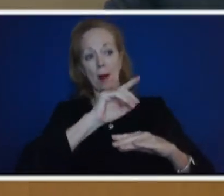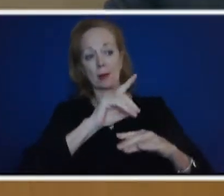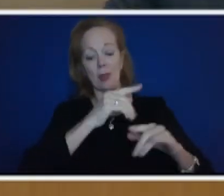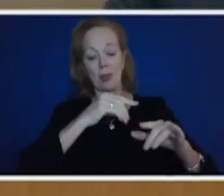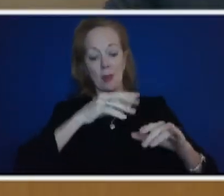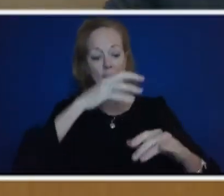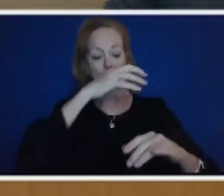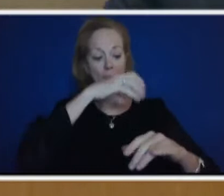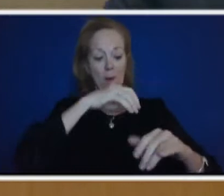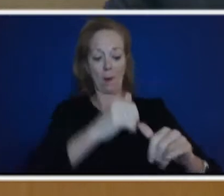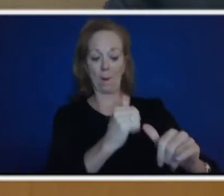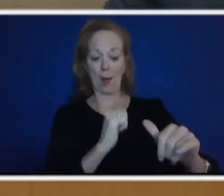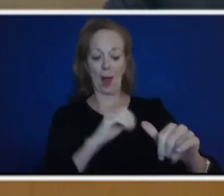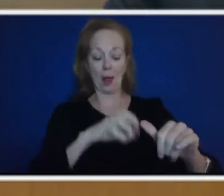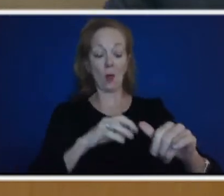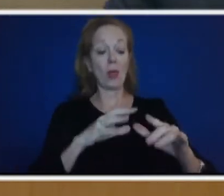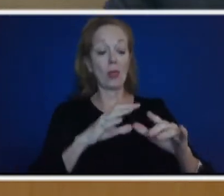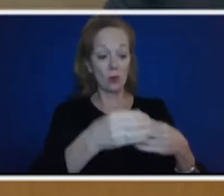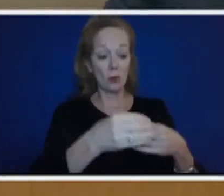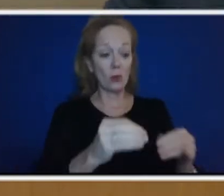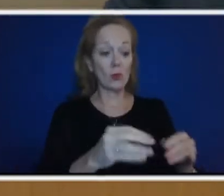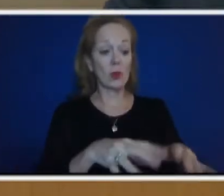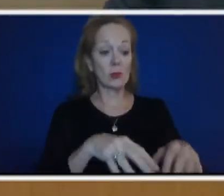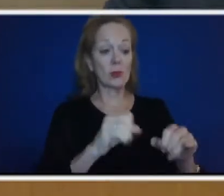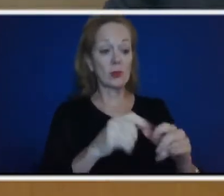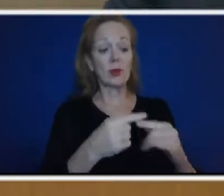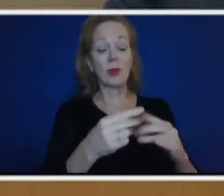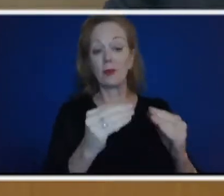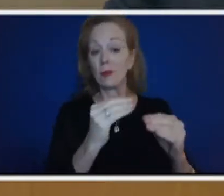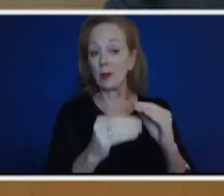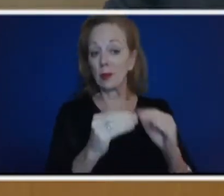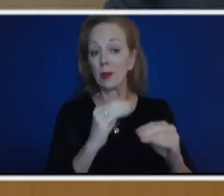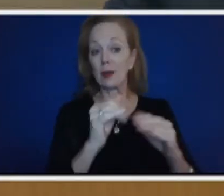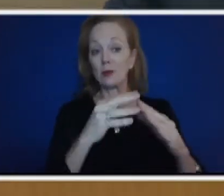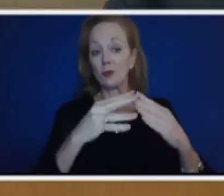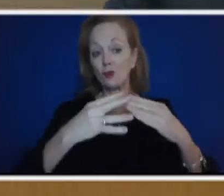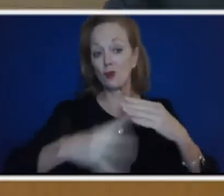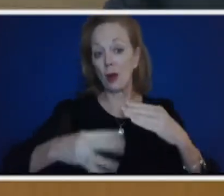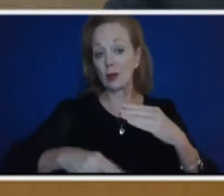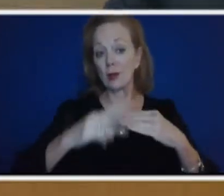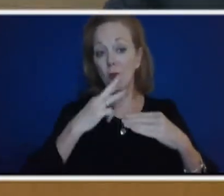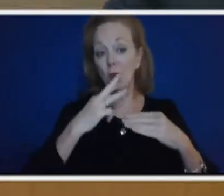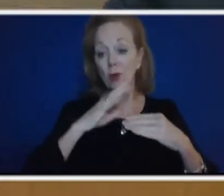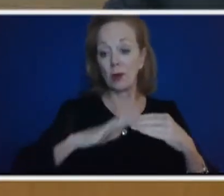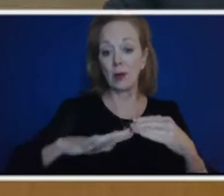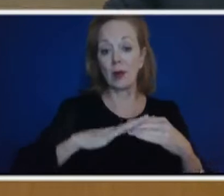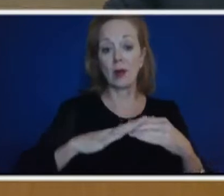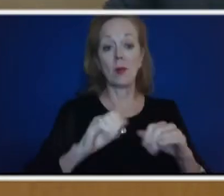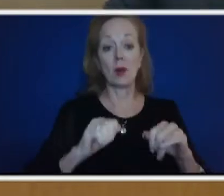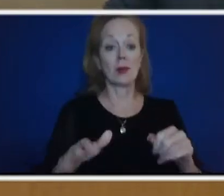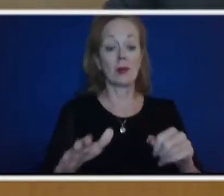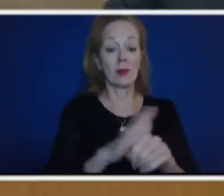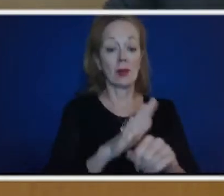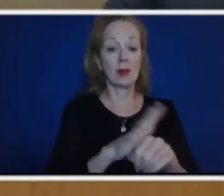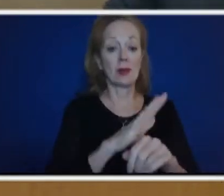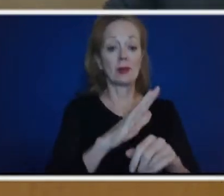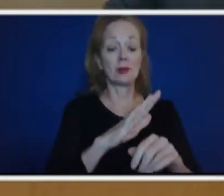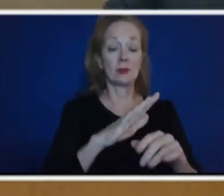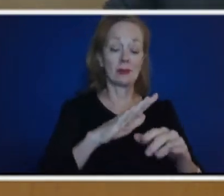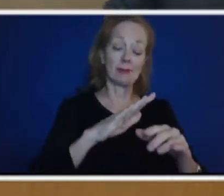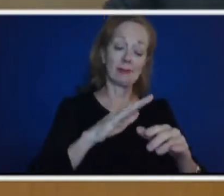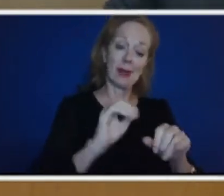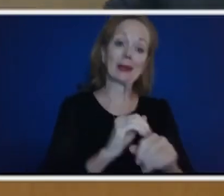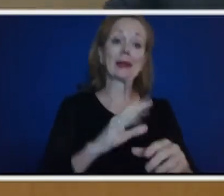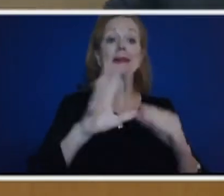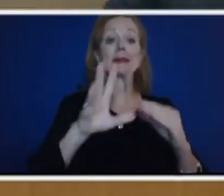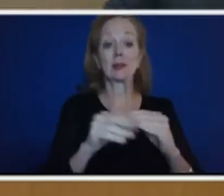to assume those, to encumber the maintenance of that drainage area, and we could possibly fill it in and create additional parking for ourselves.